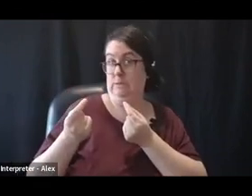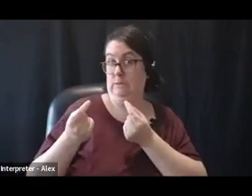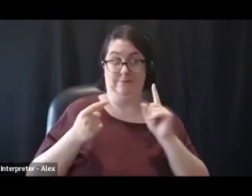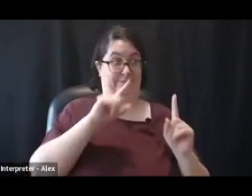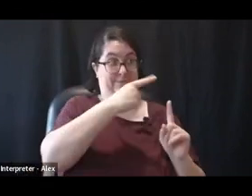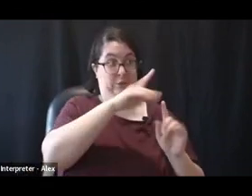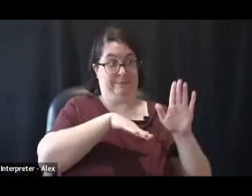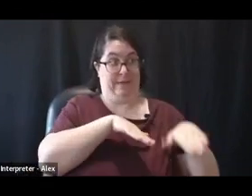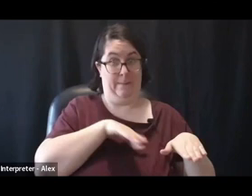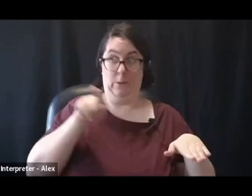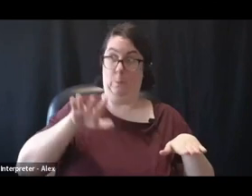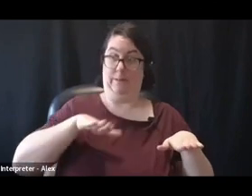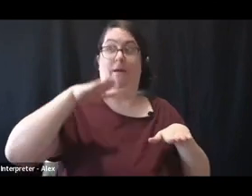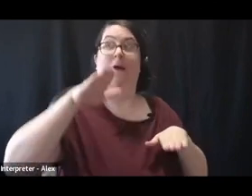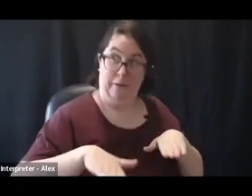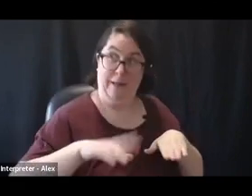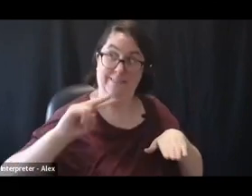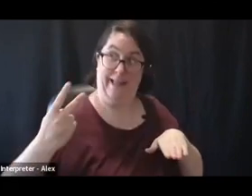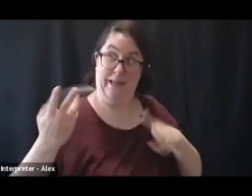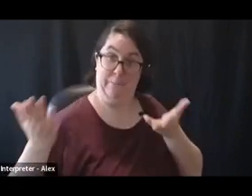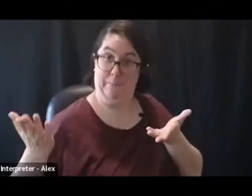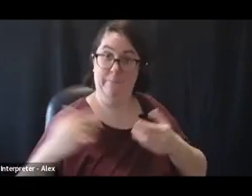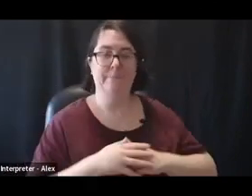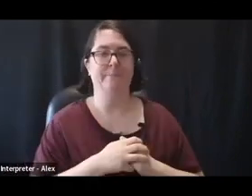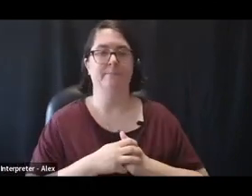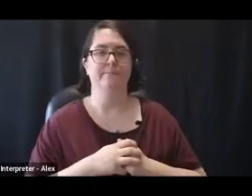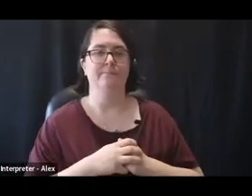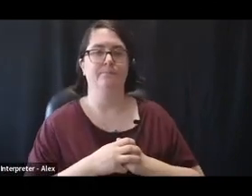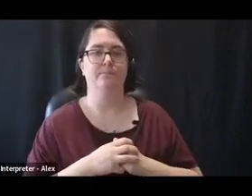right, of inviting and building something.